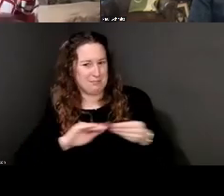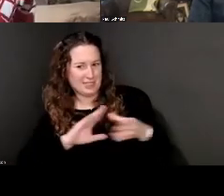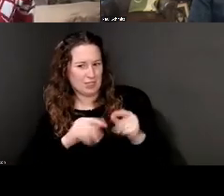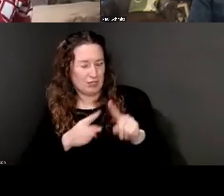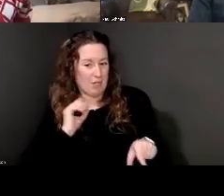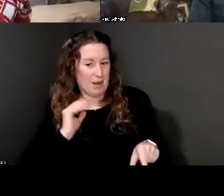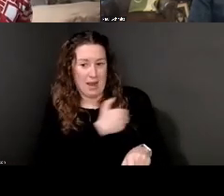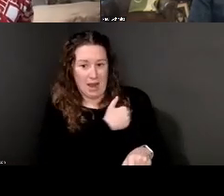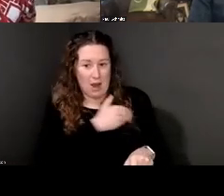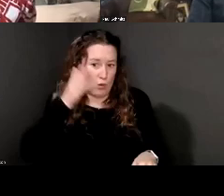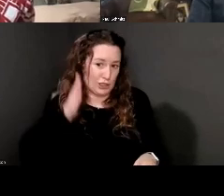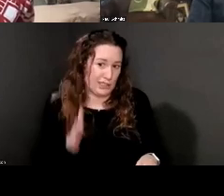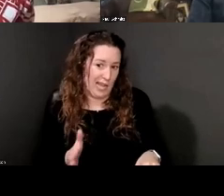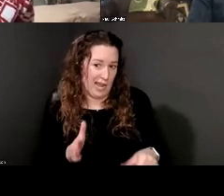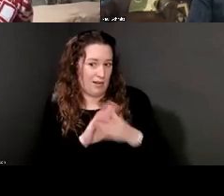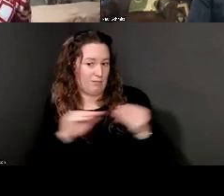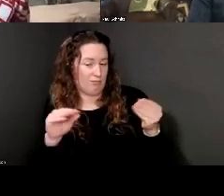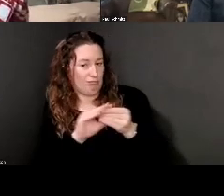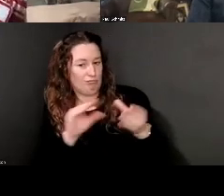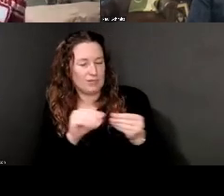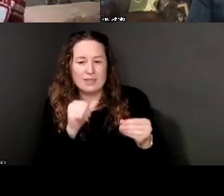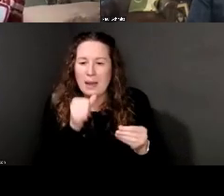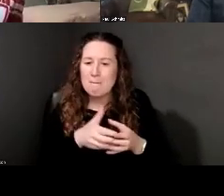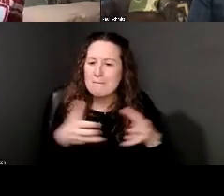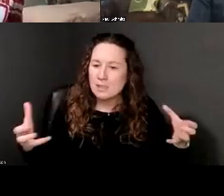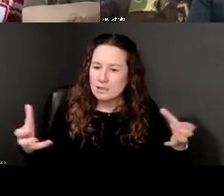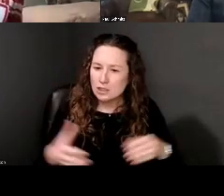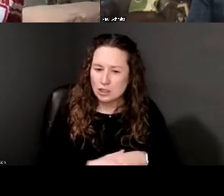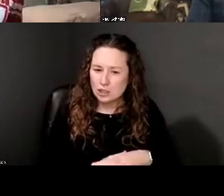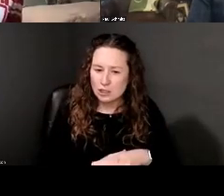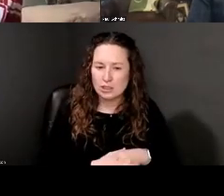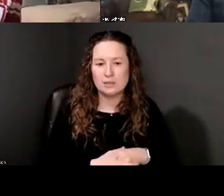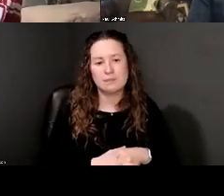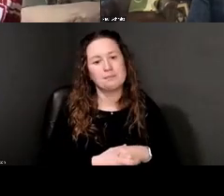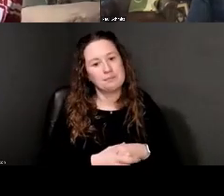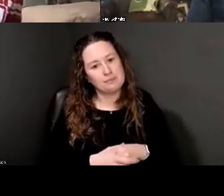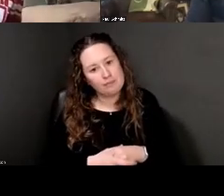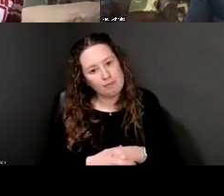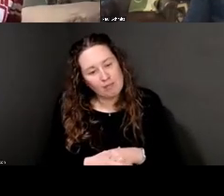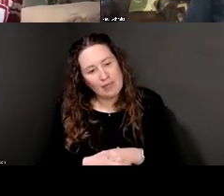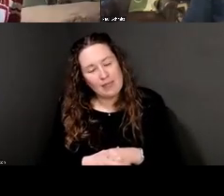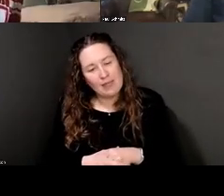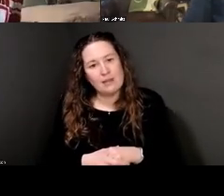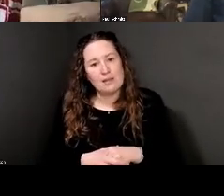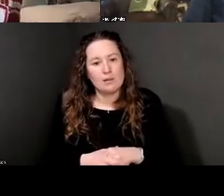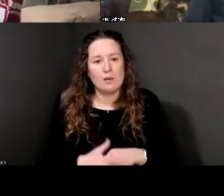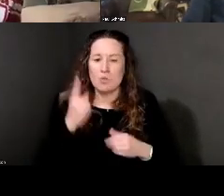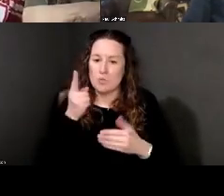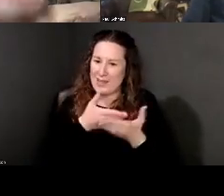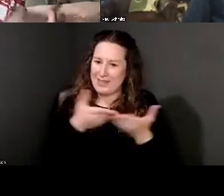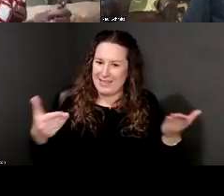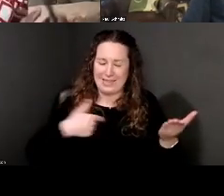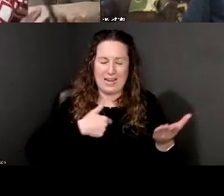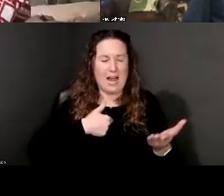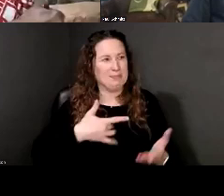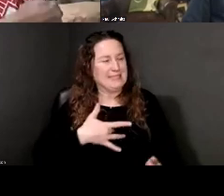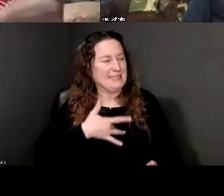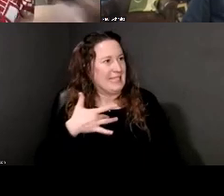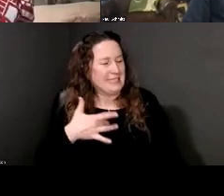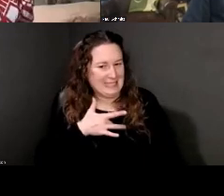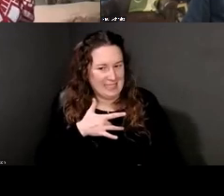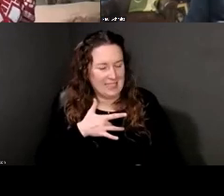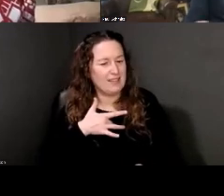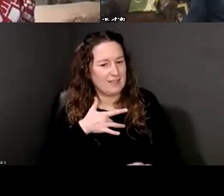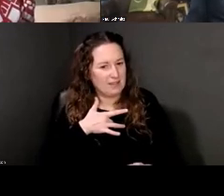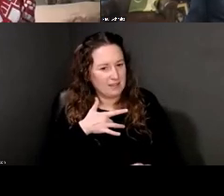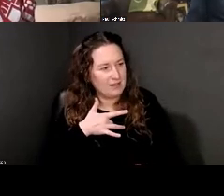side of the equation. And I raise that because one of the things that I'm sensing in interaction and that